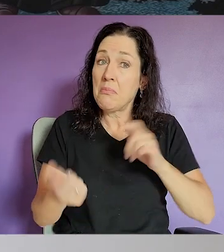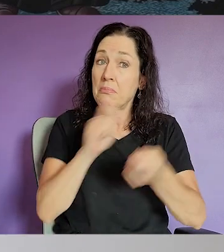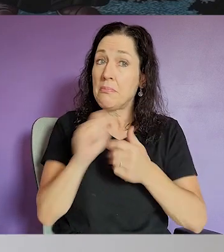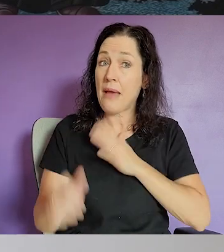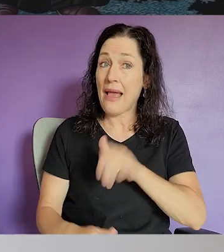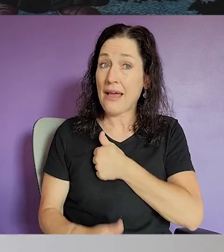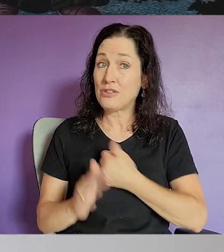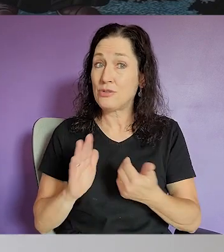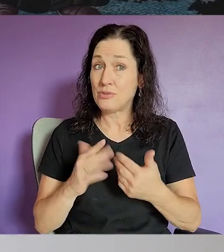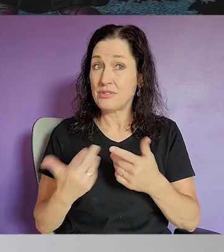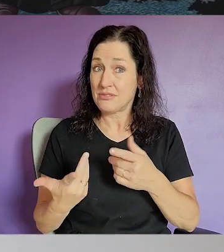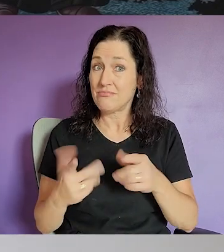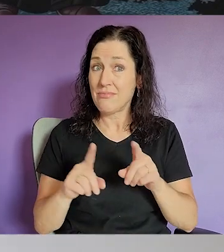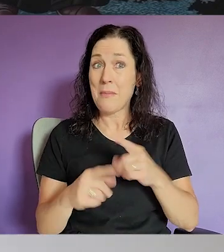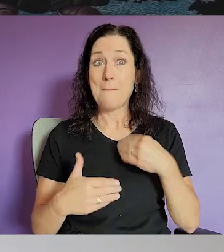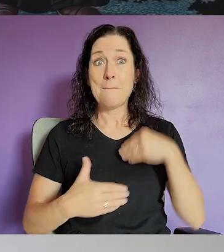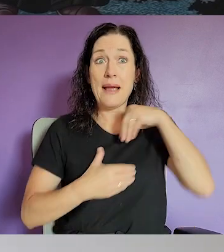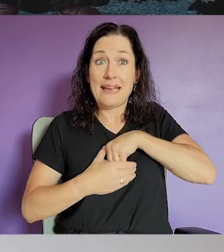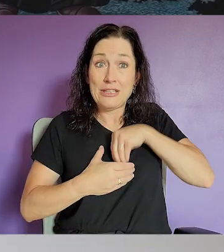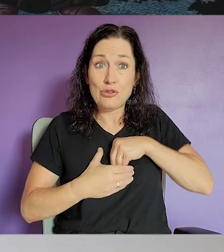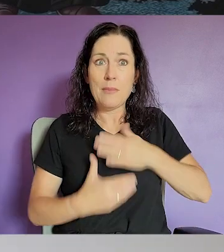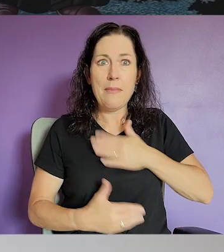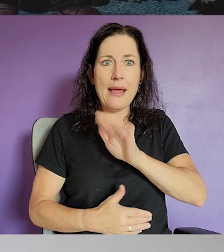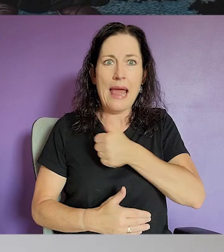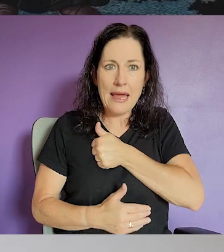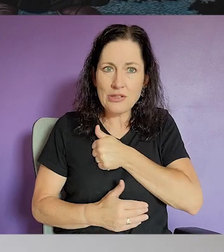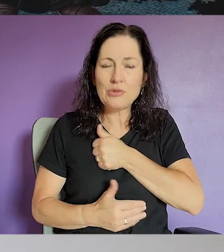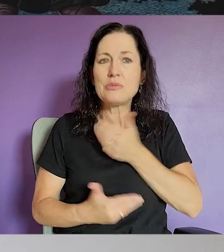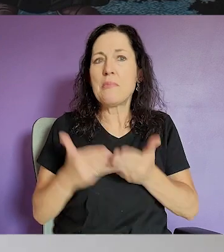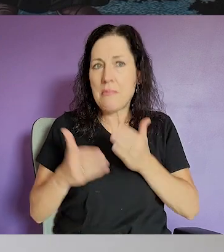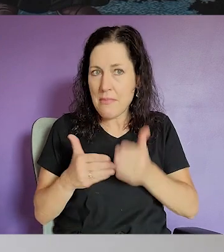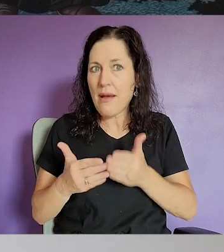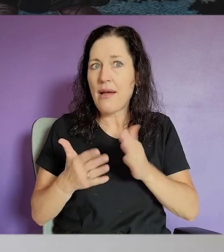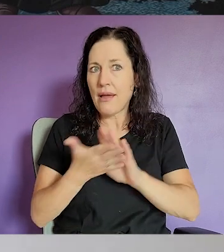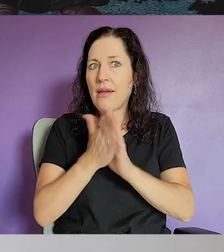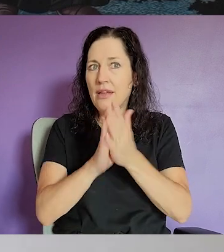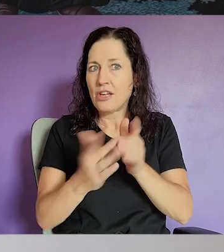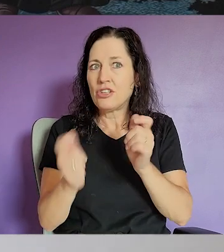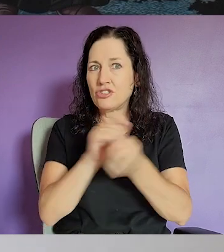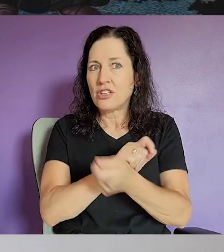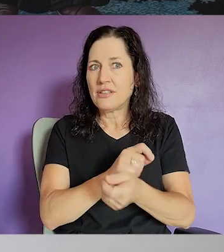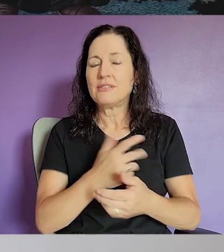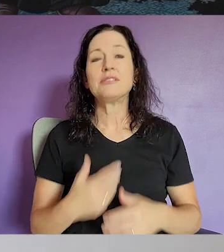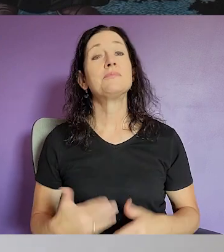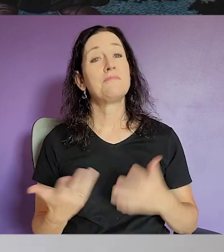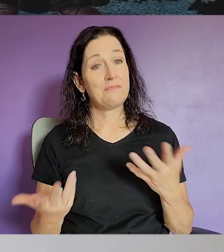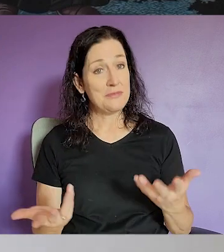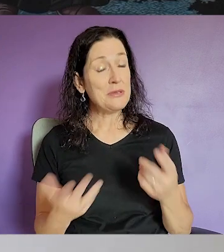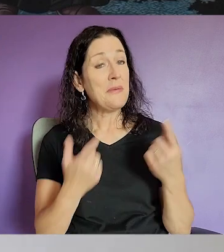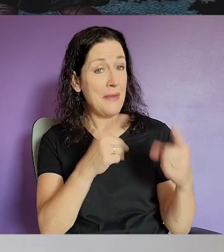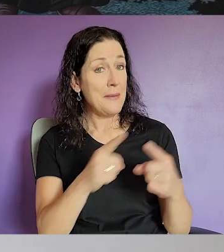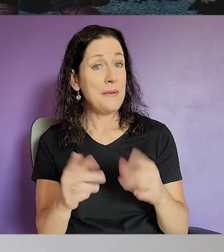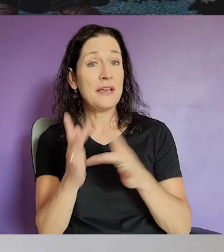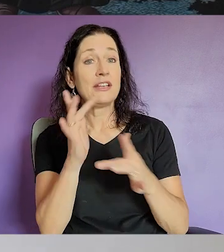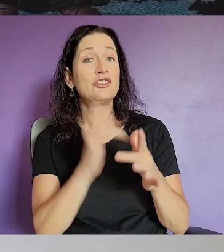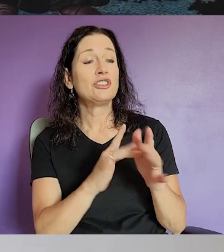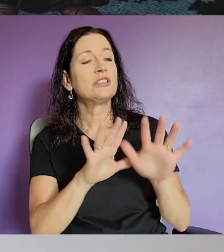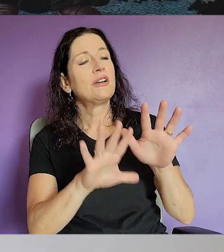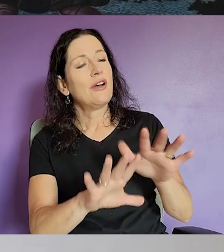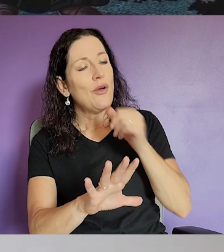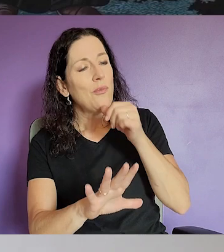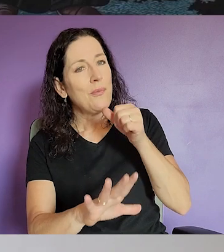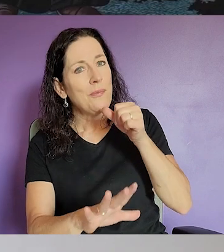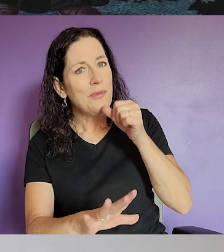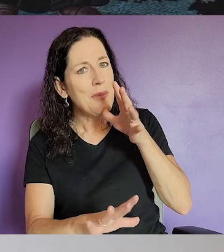myself. And that's what Jesus did. Jesus calmed the woman's daughter, healed